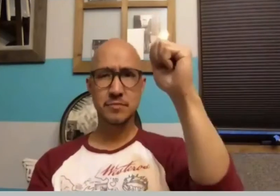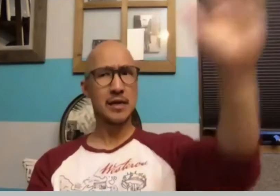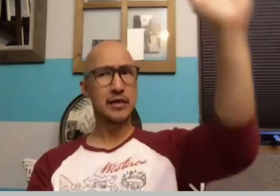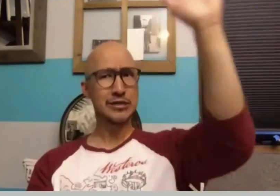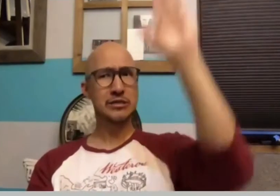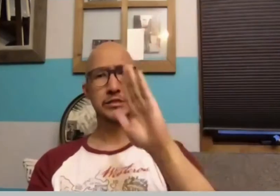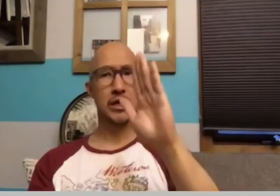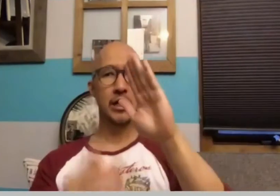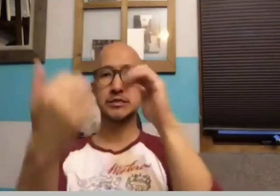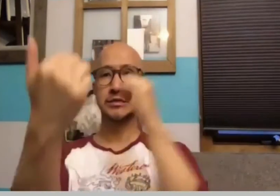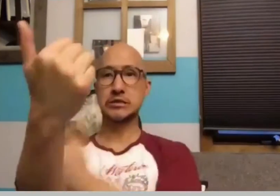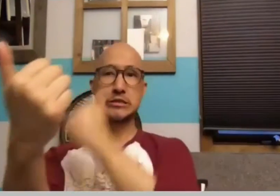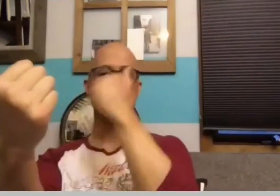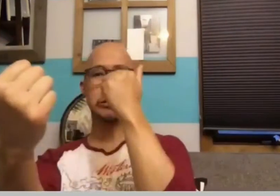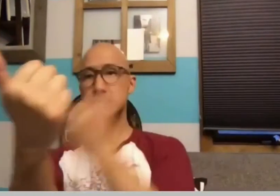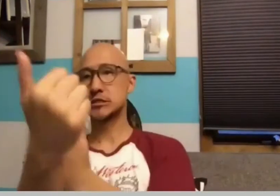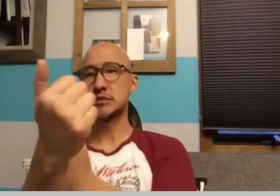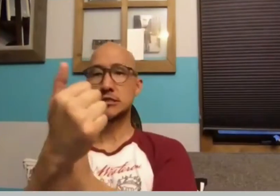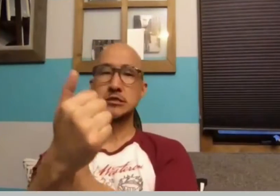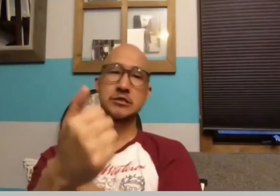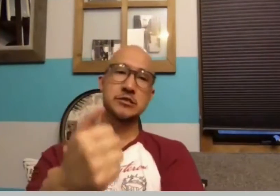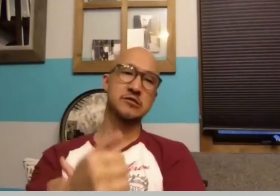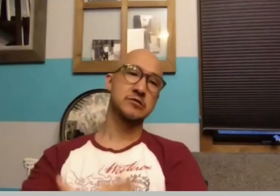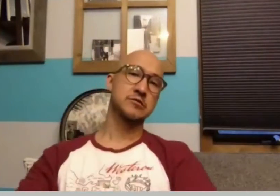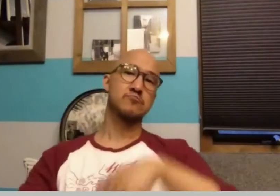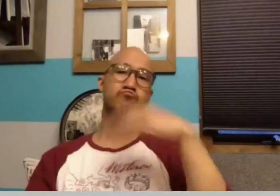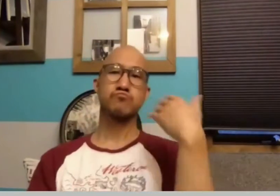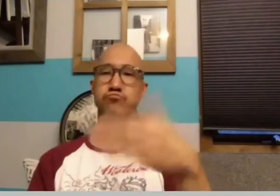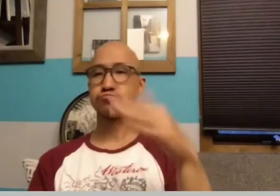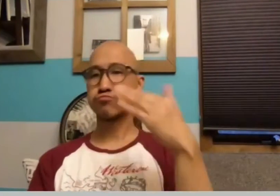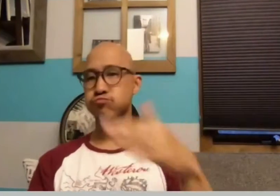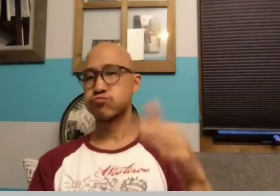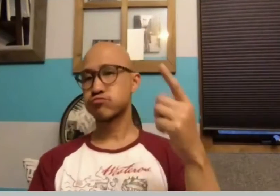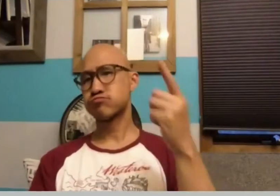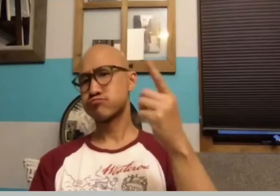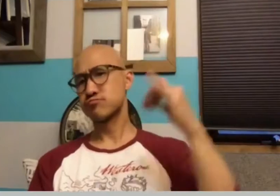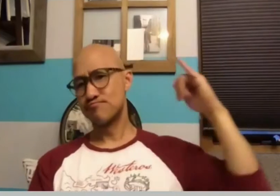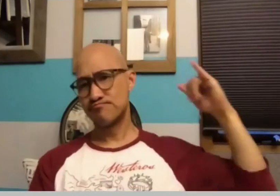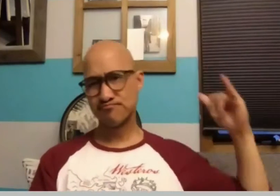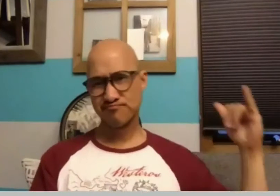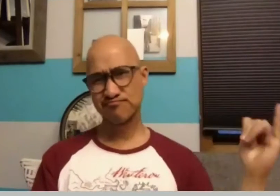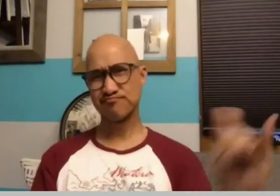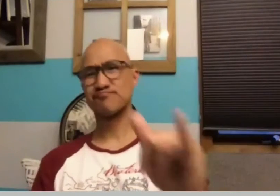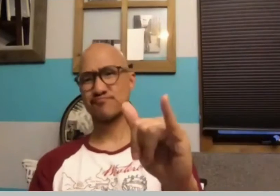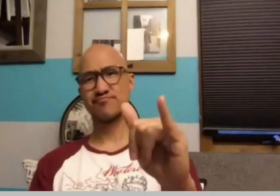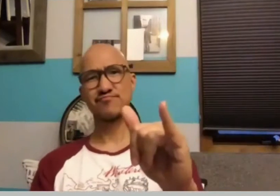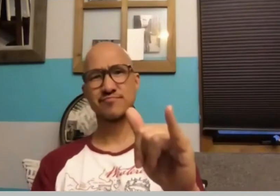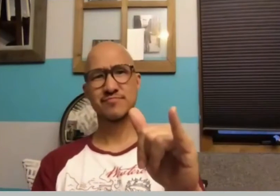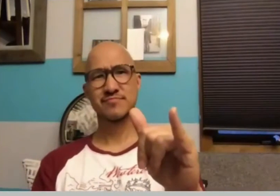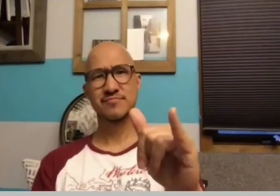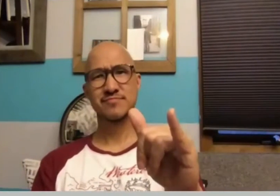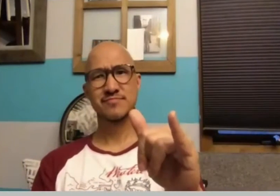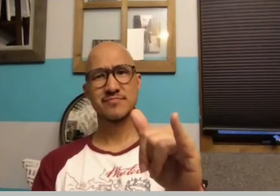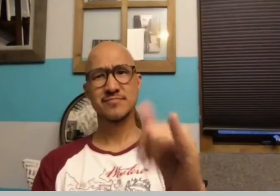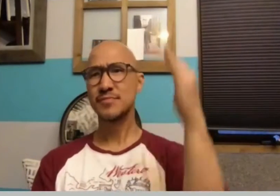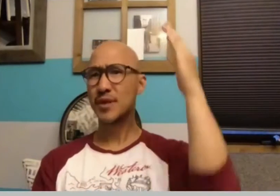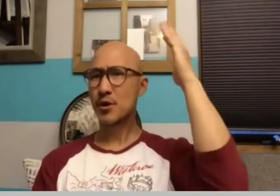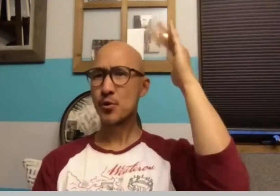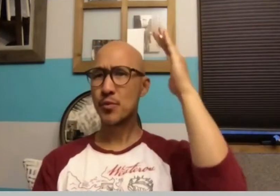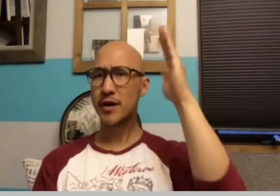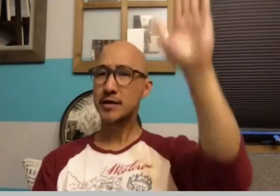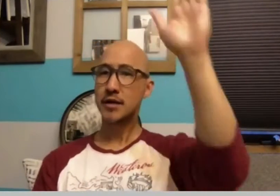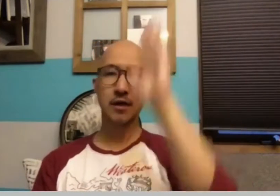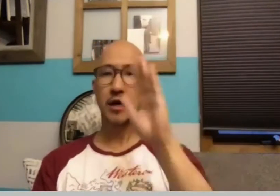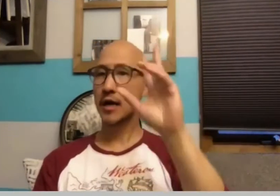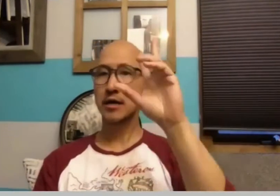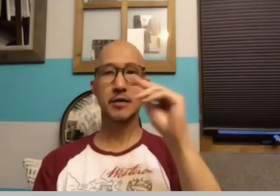God who had the mountain that you couldn't touch because it's too holy. And if you touched it, you died. Where is he? Why isn't he punishing these people?